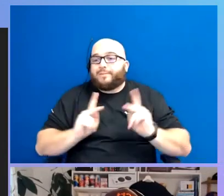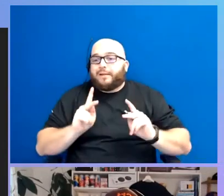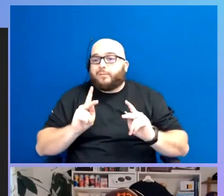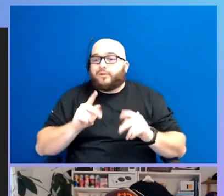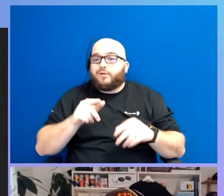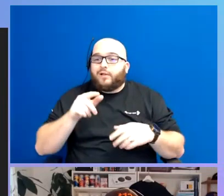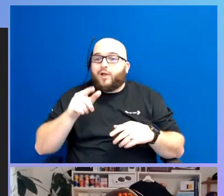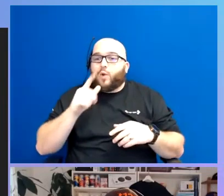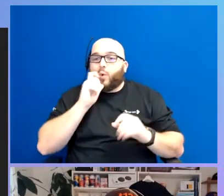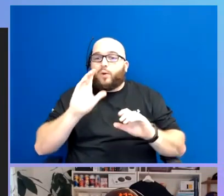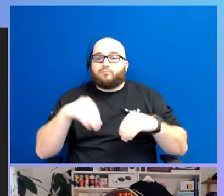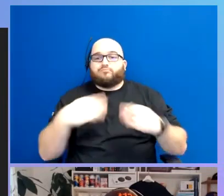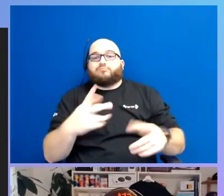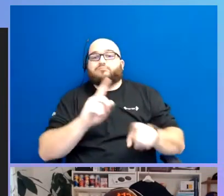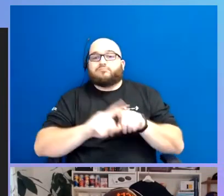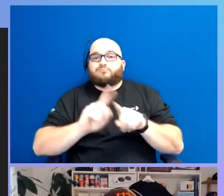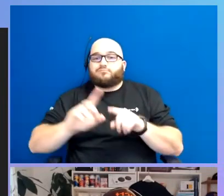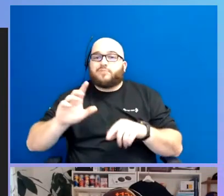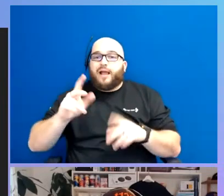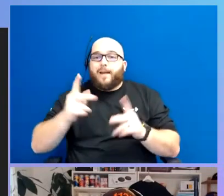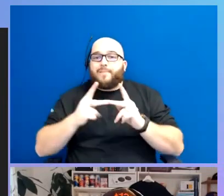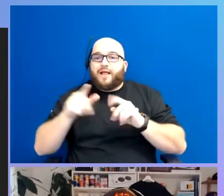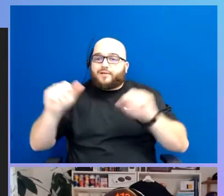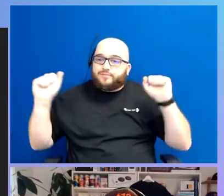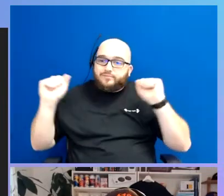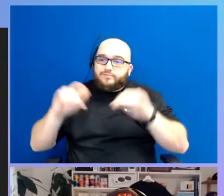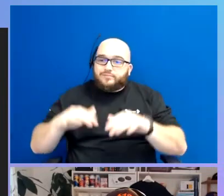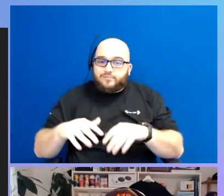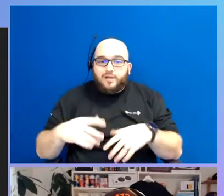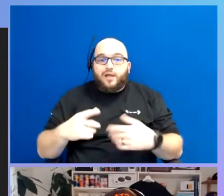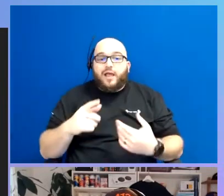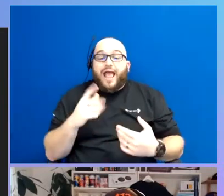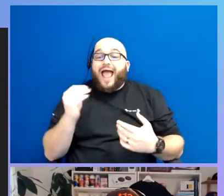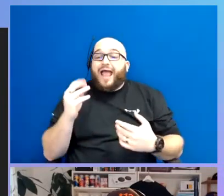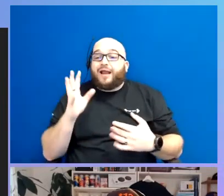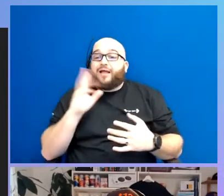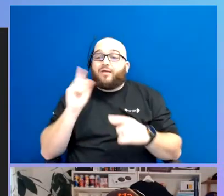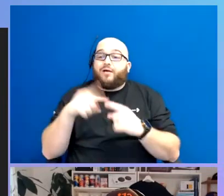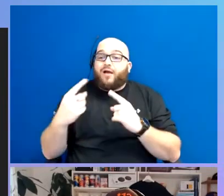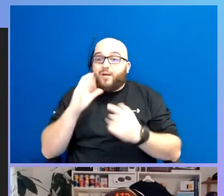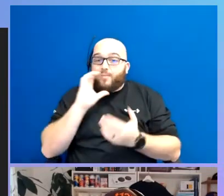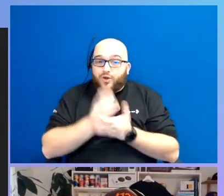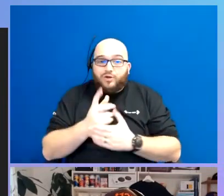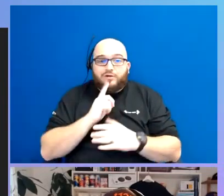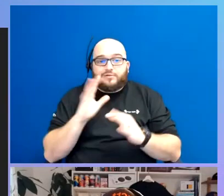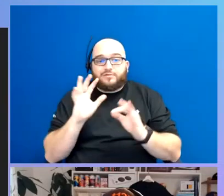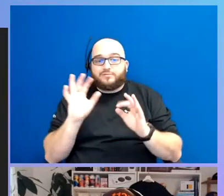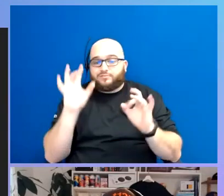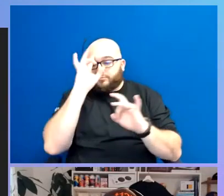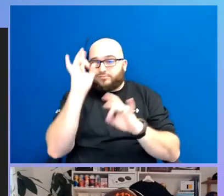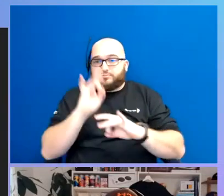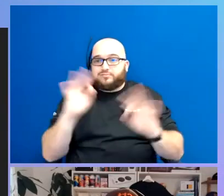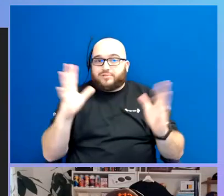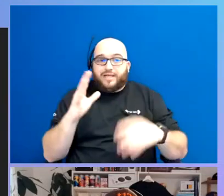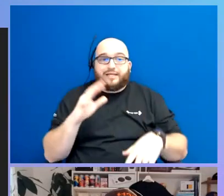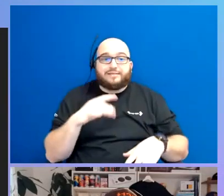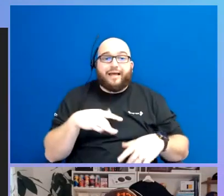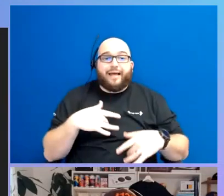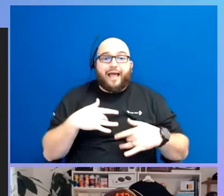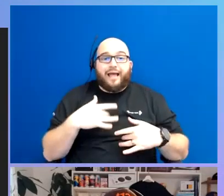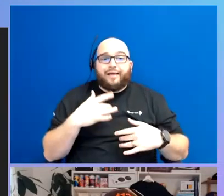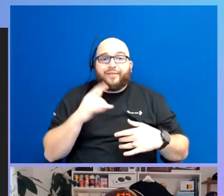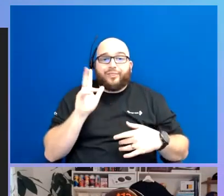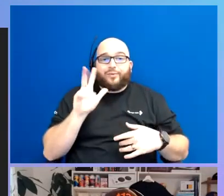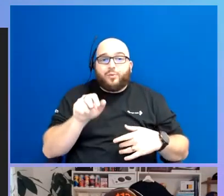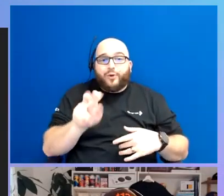provider in Sweden. It's a really, really bad contrast. It's 3.2 light gray on very white background. And